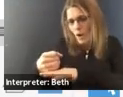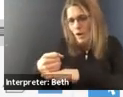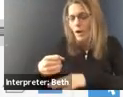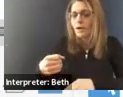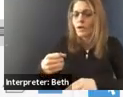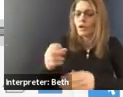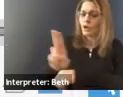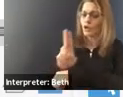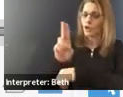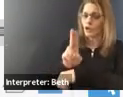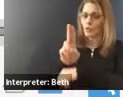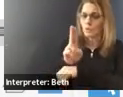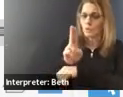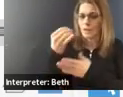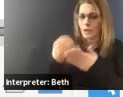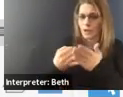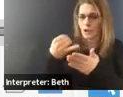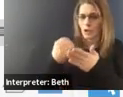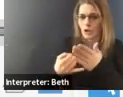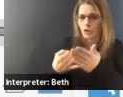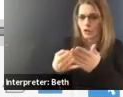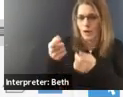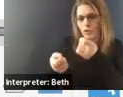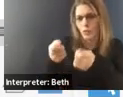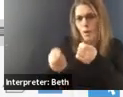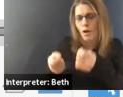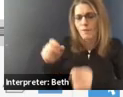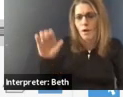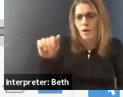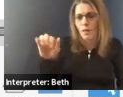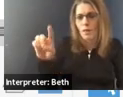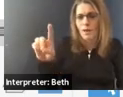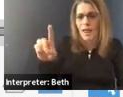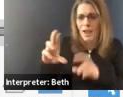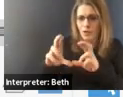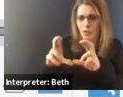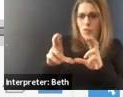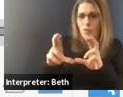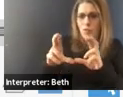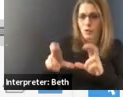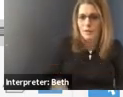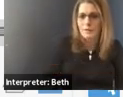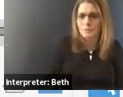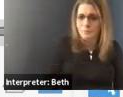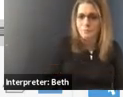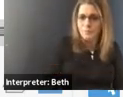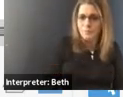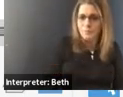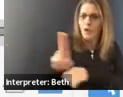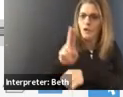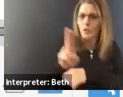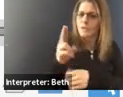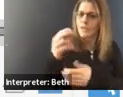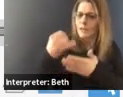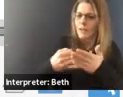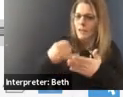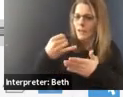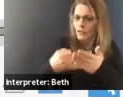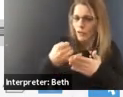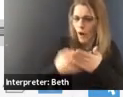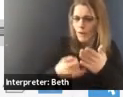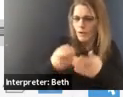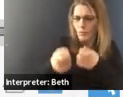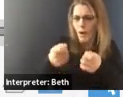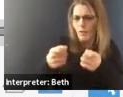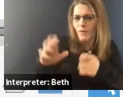to modify a CAD rendering and how that's faster in some point.